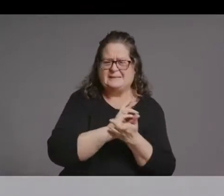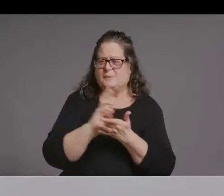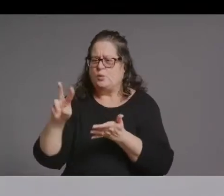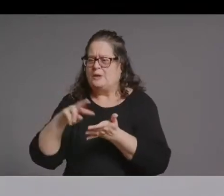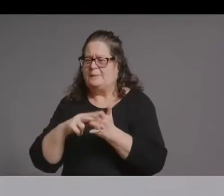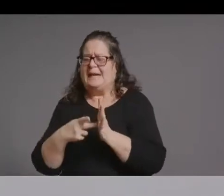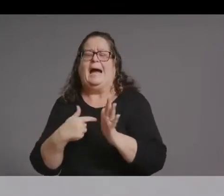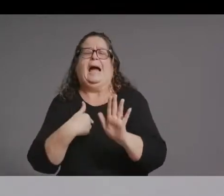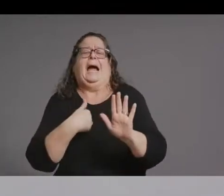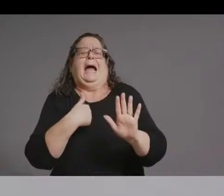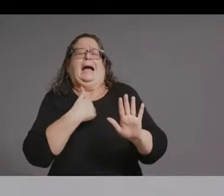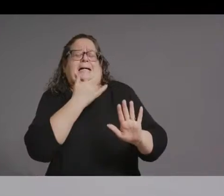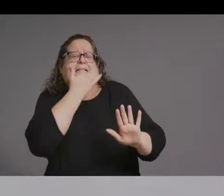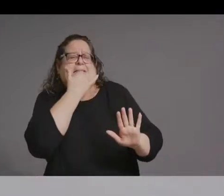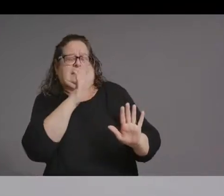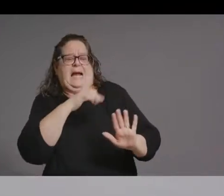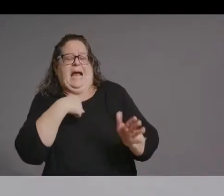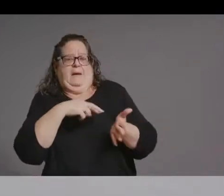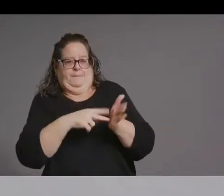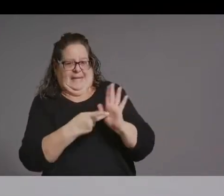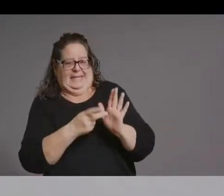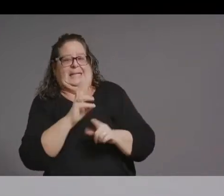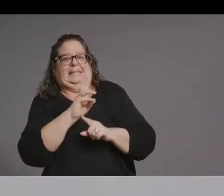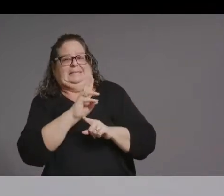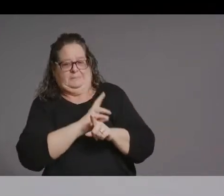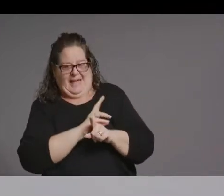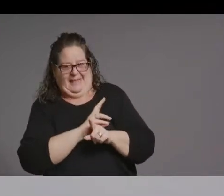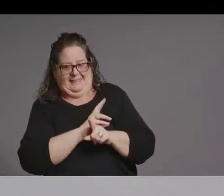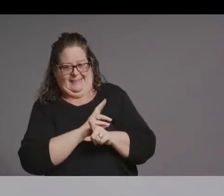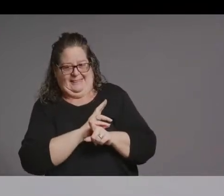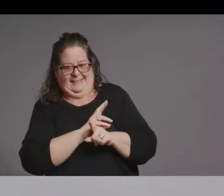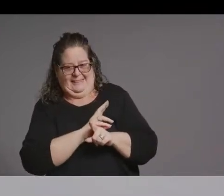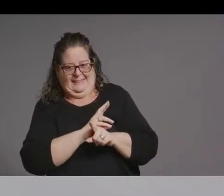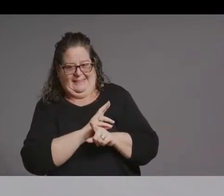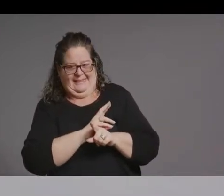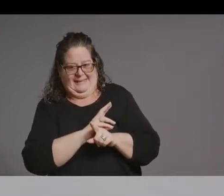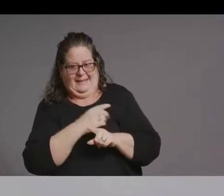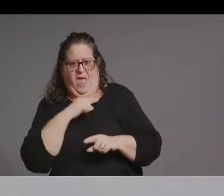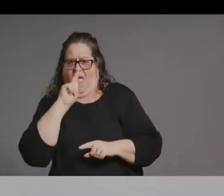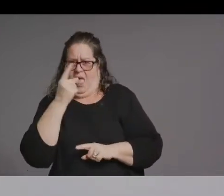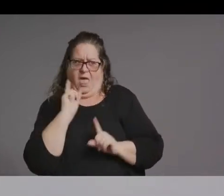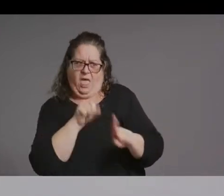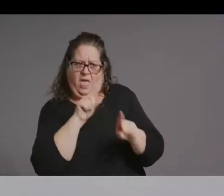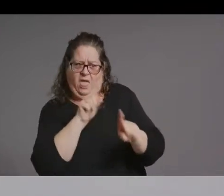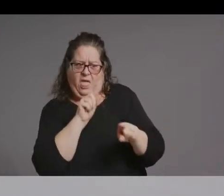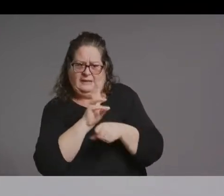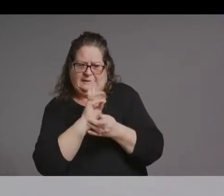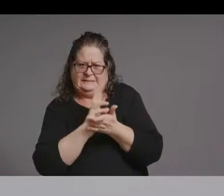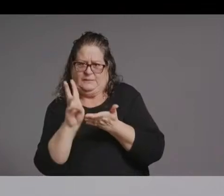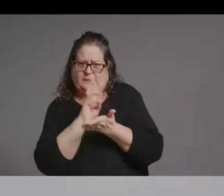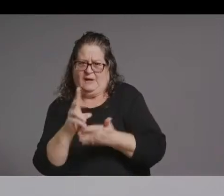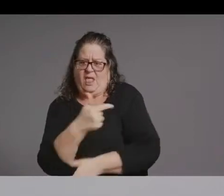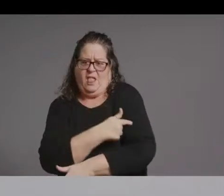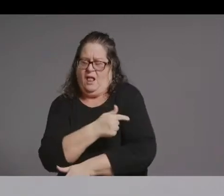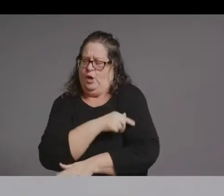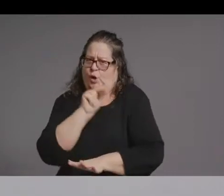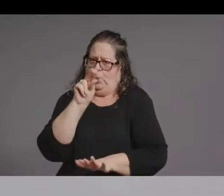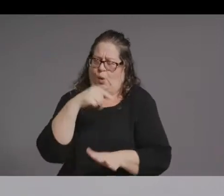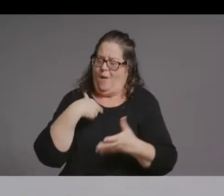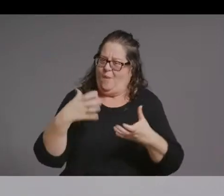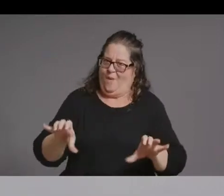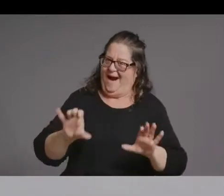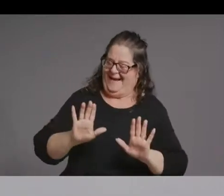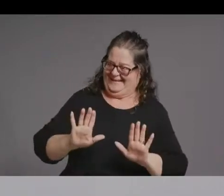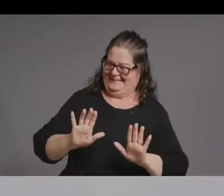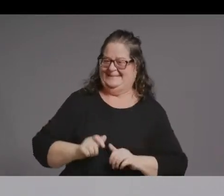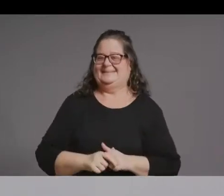Okay, I don't want to have to go back every 6 weeks. No, I don't either. Okay. I don't either. Okay. Thank you. Welcome. Okay, Peter?